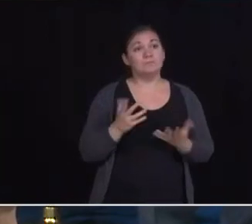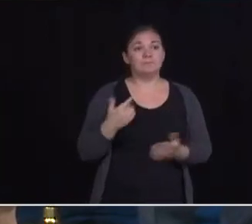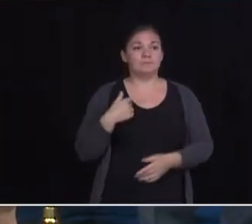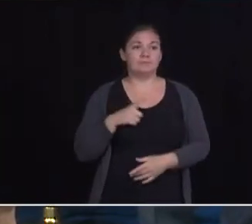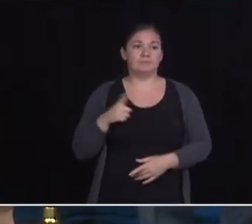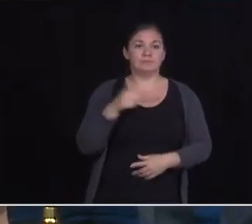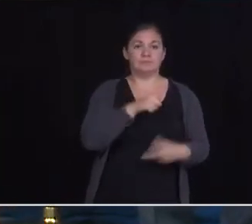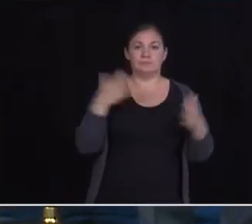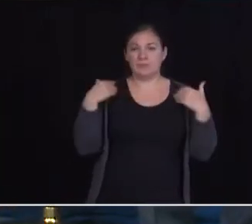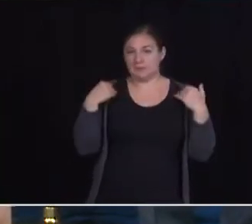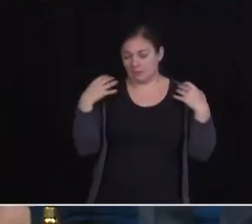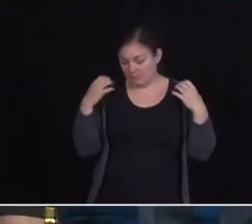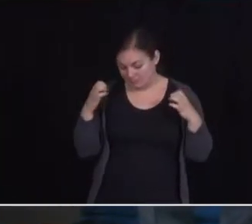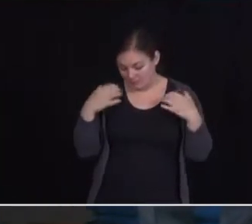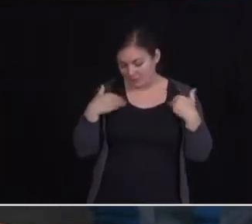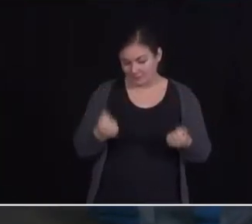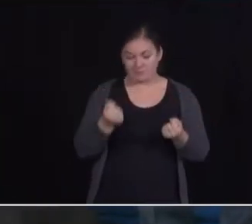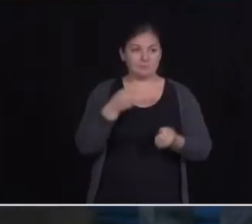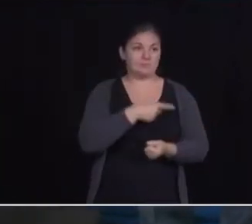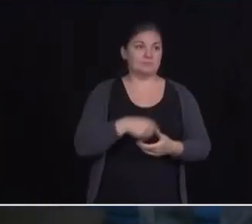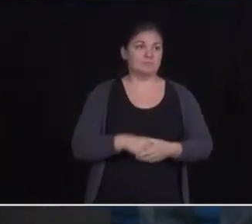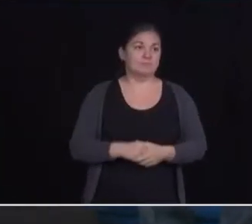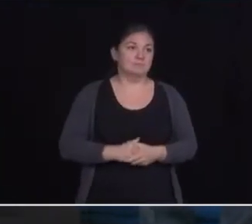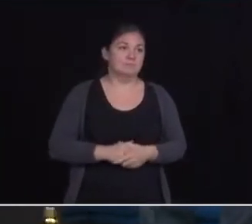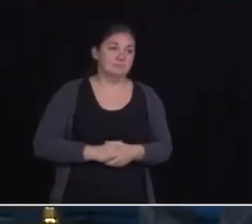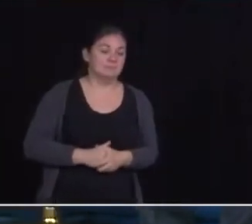I'd appreciate that. Thank you.